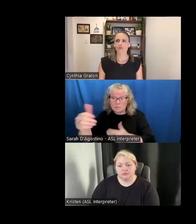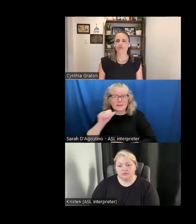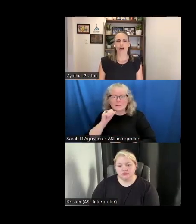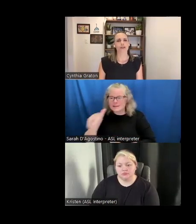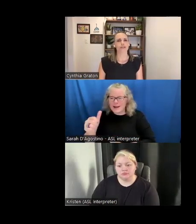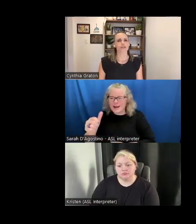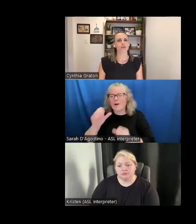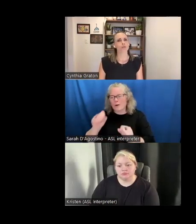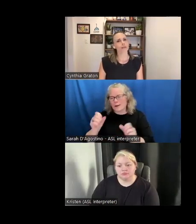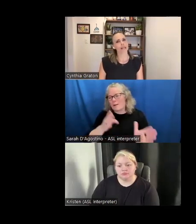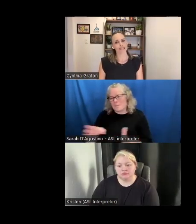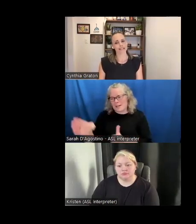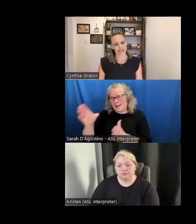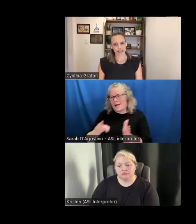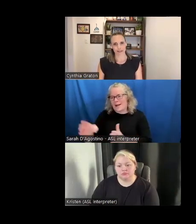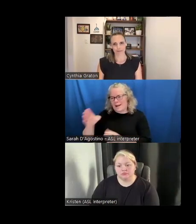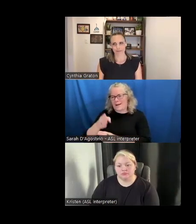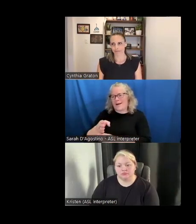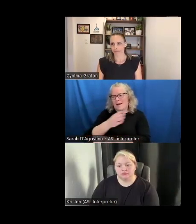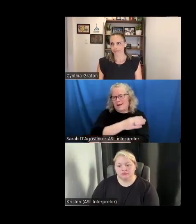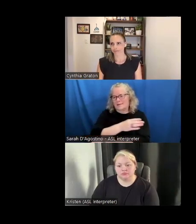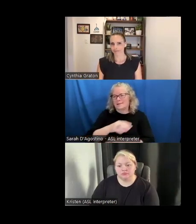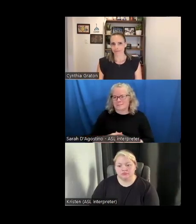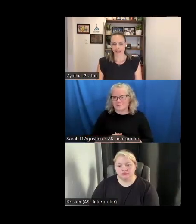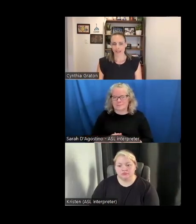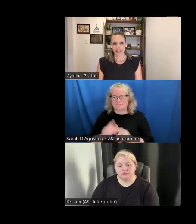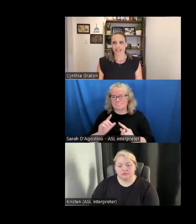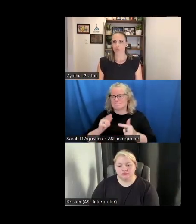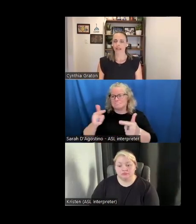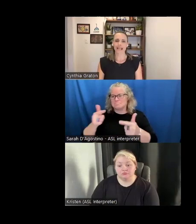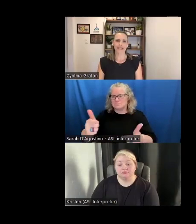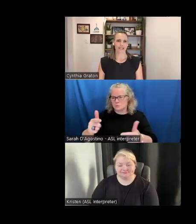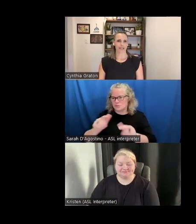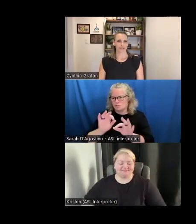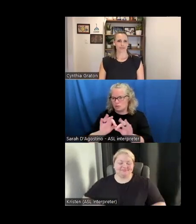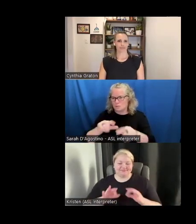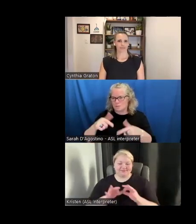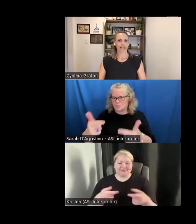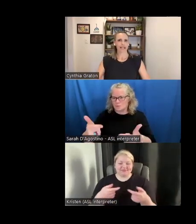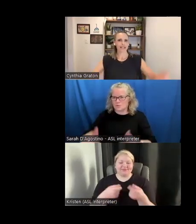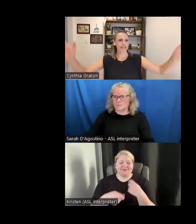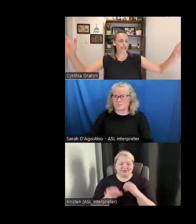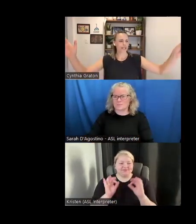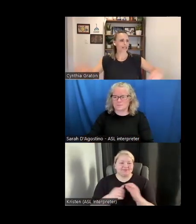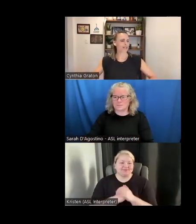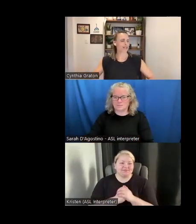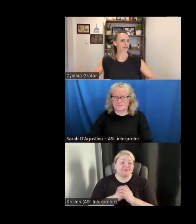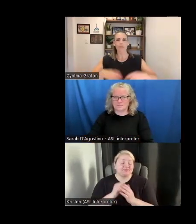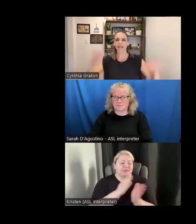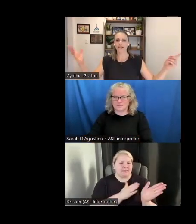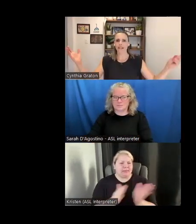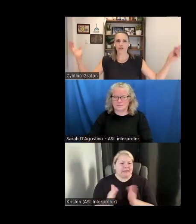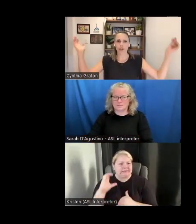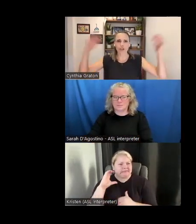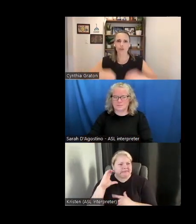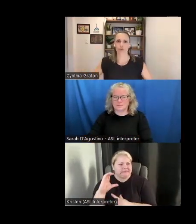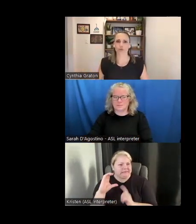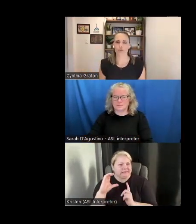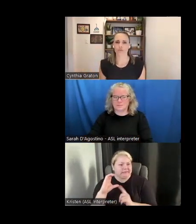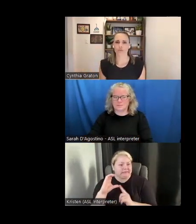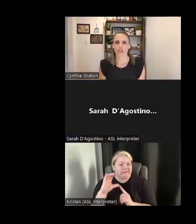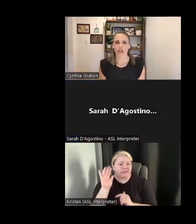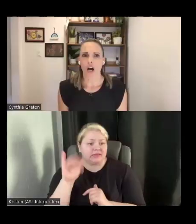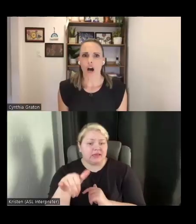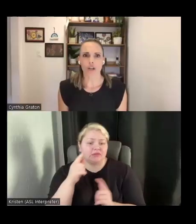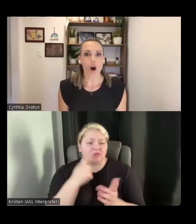Let's move on to plan C. So plan C. Plan C is the plan that you're going to